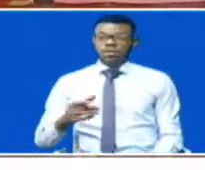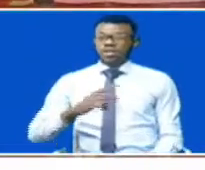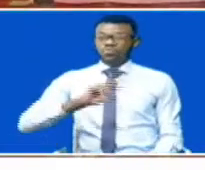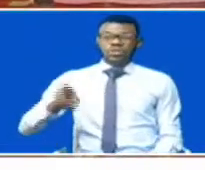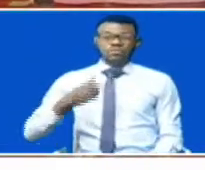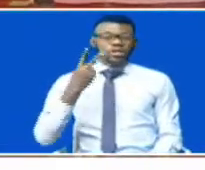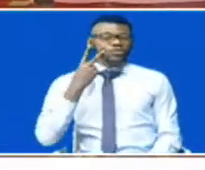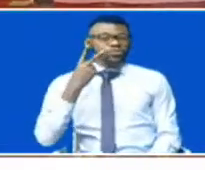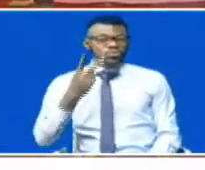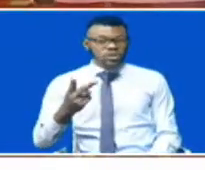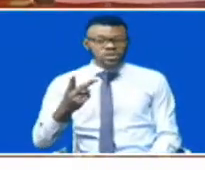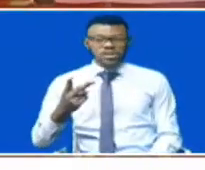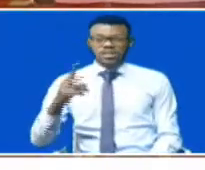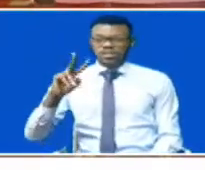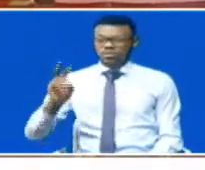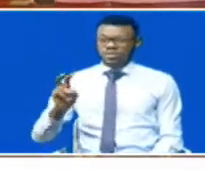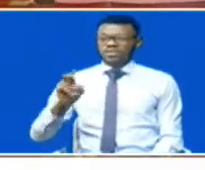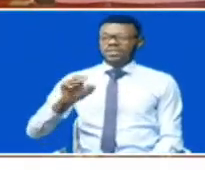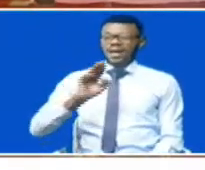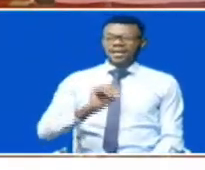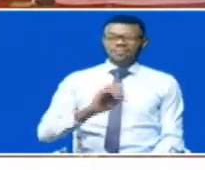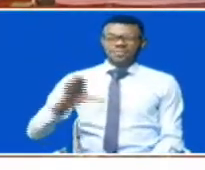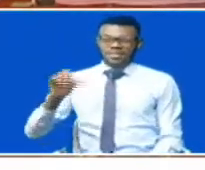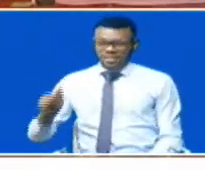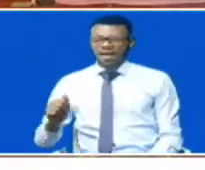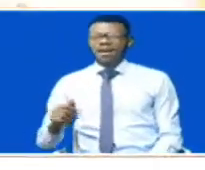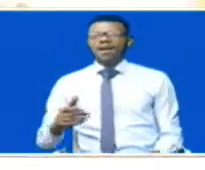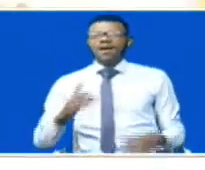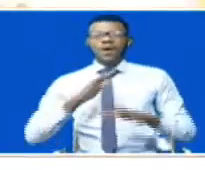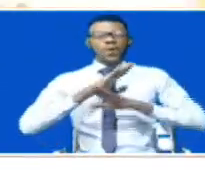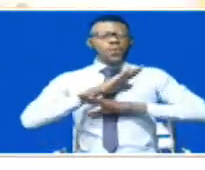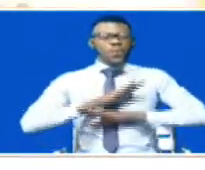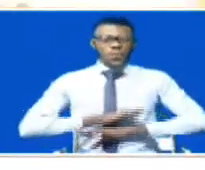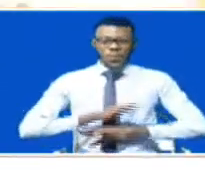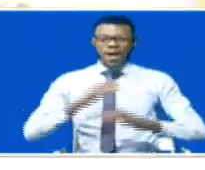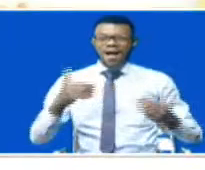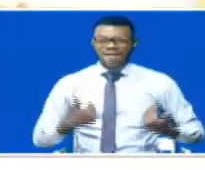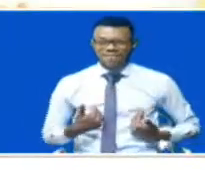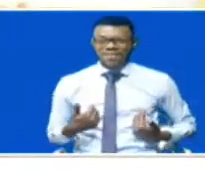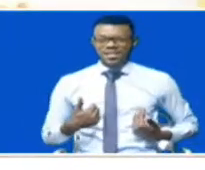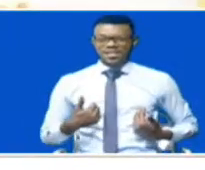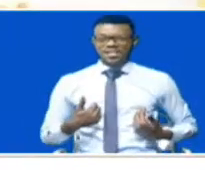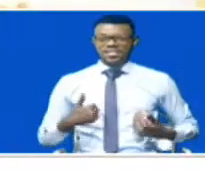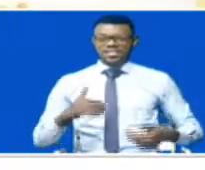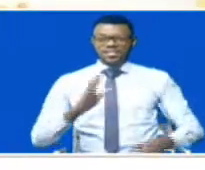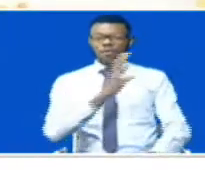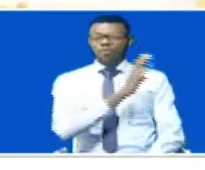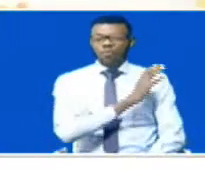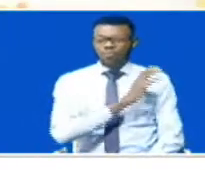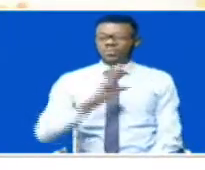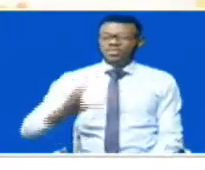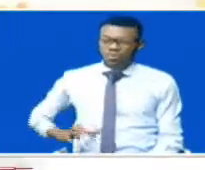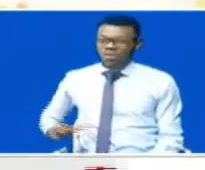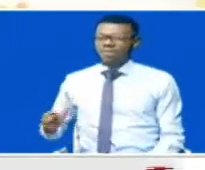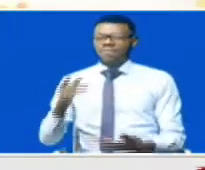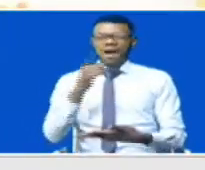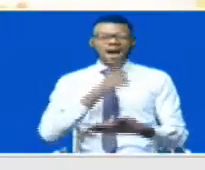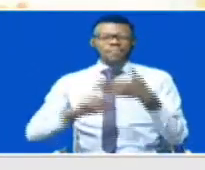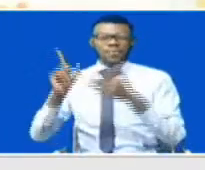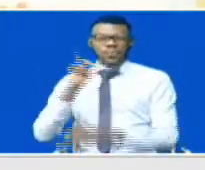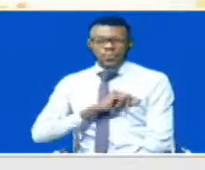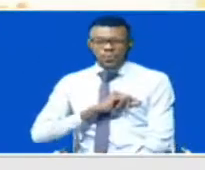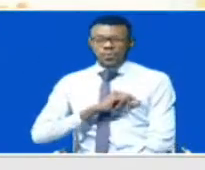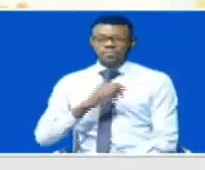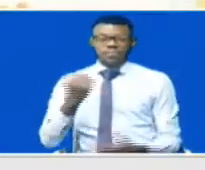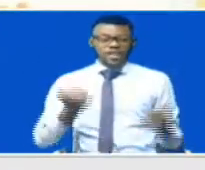2,222 members of county assembly finally have what they wanted. The commission approved a conversion of